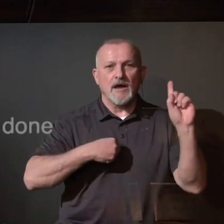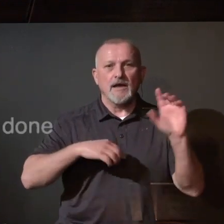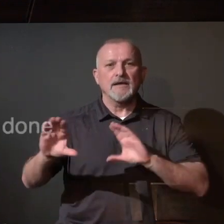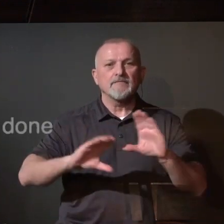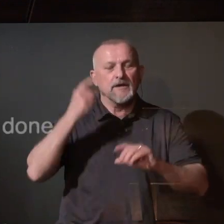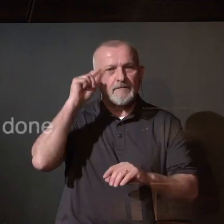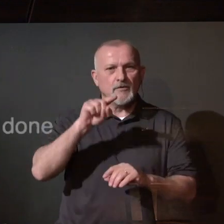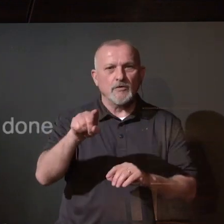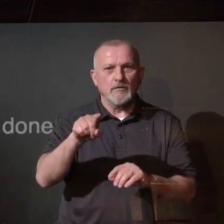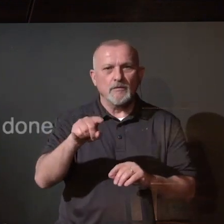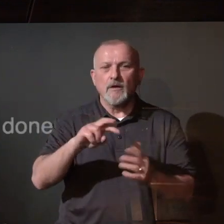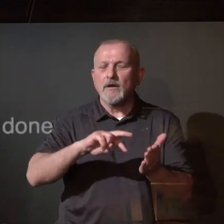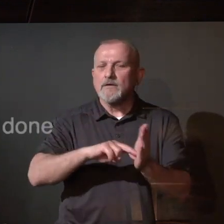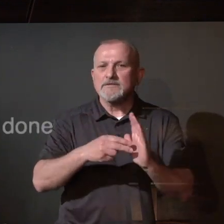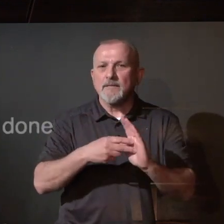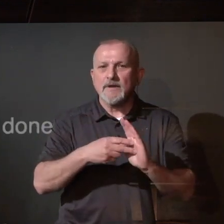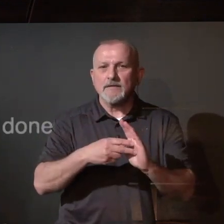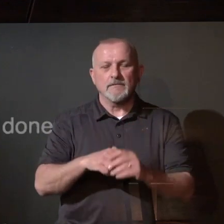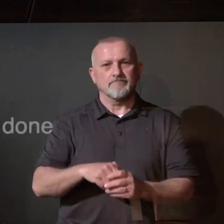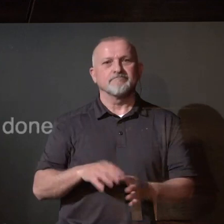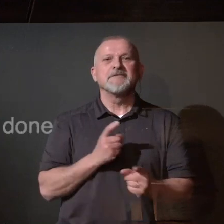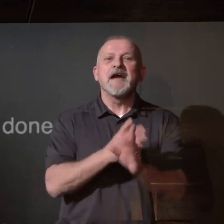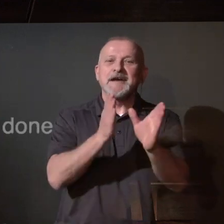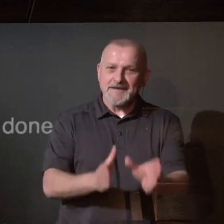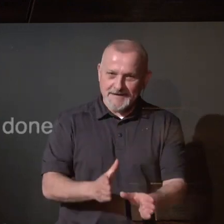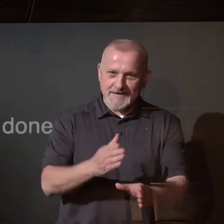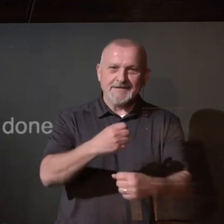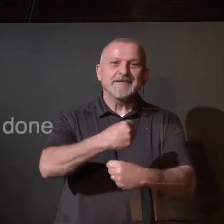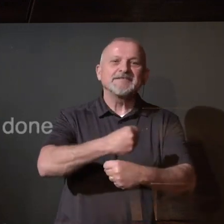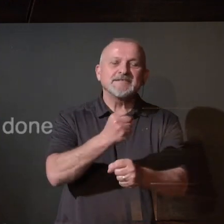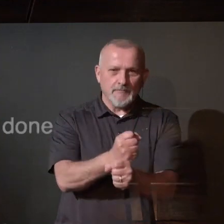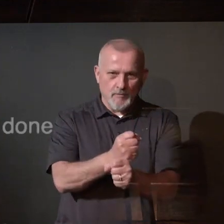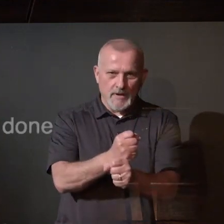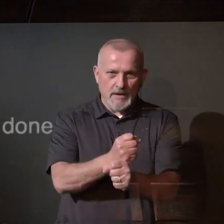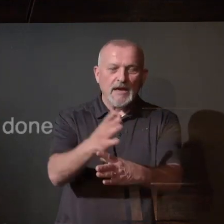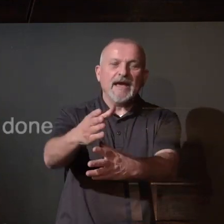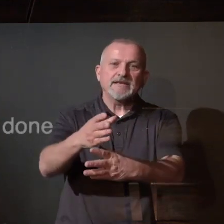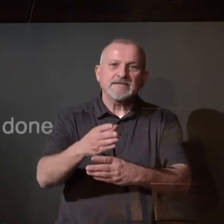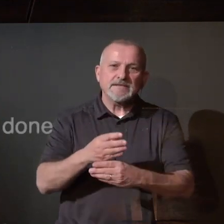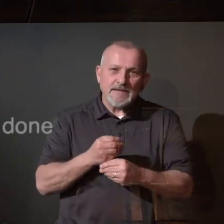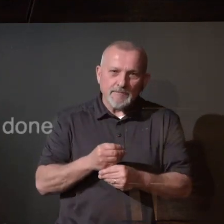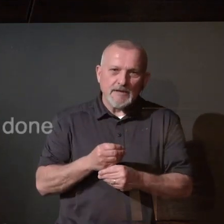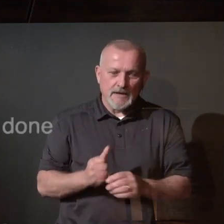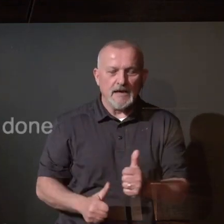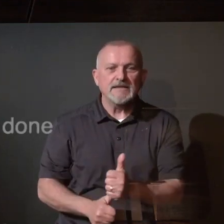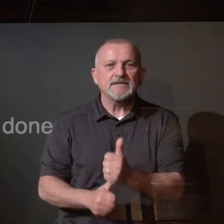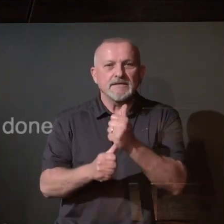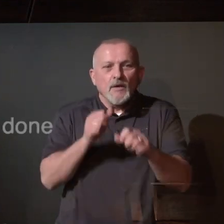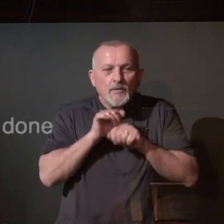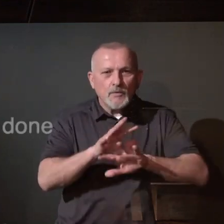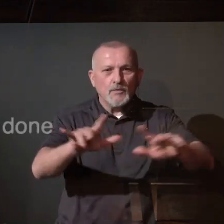that? That's discipleship. That's embracing and assisting the spreading of the gospel of